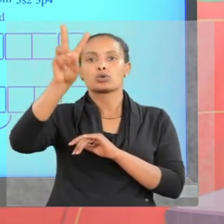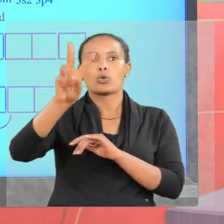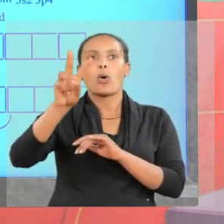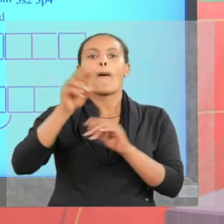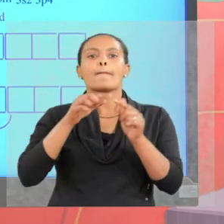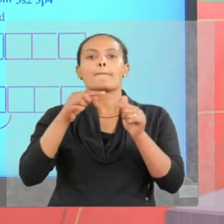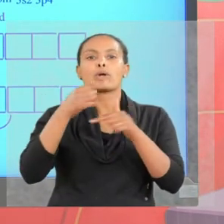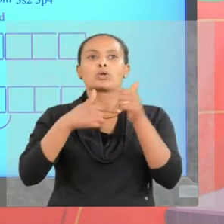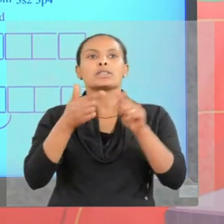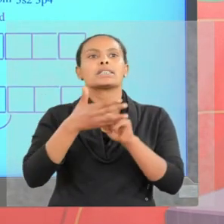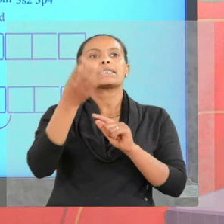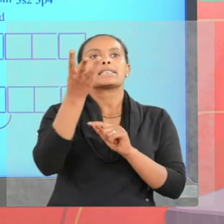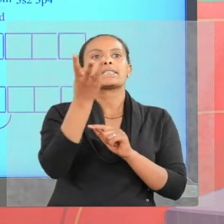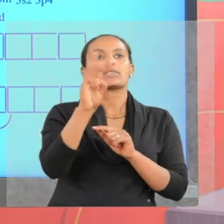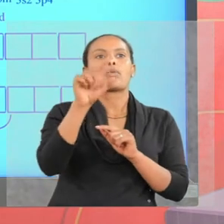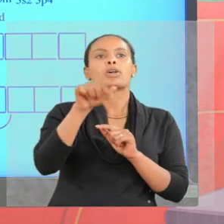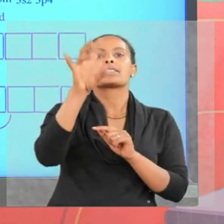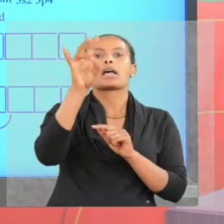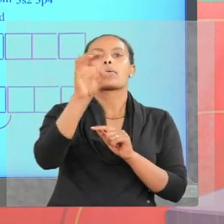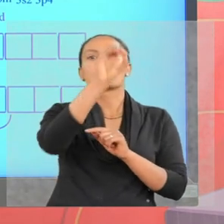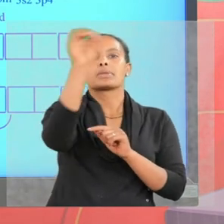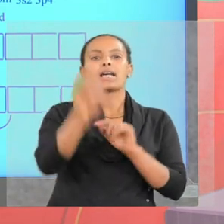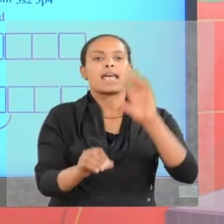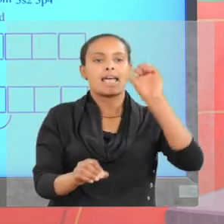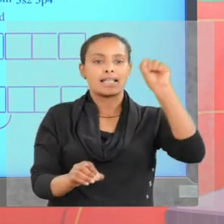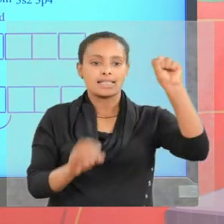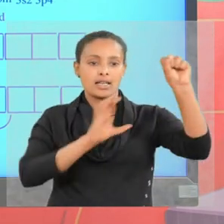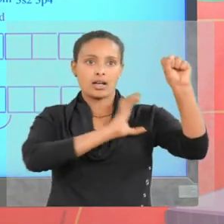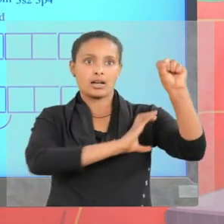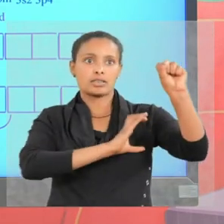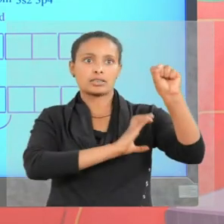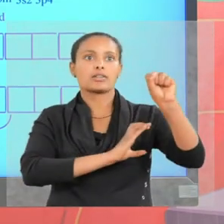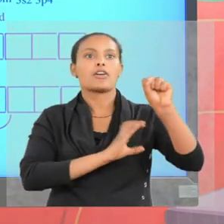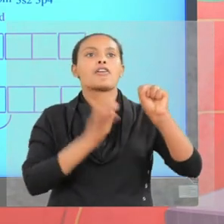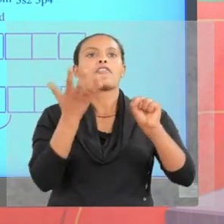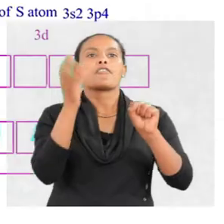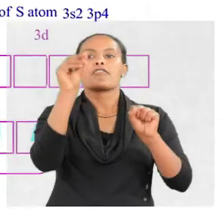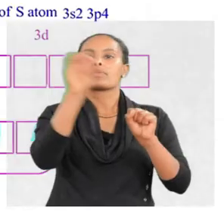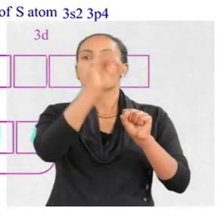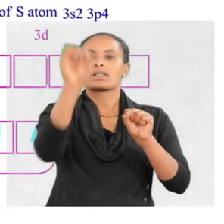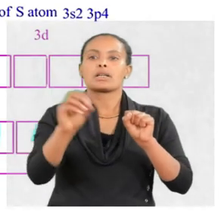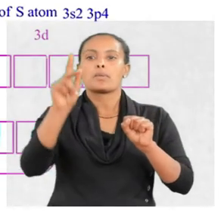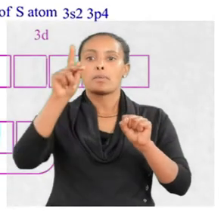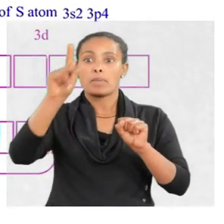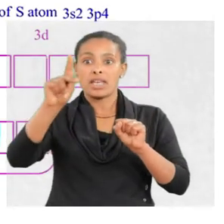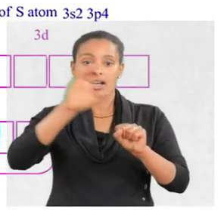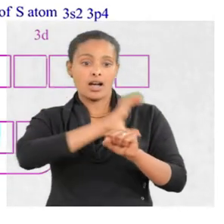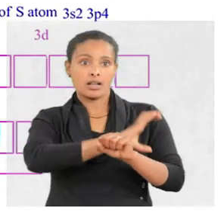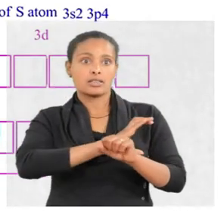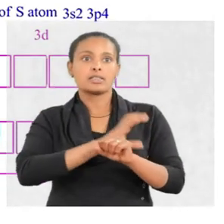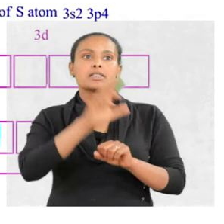possess 16.7% s character, 15% p character, and